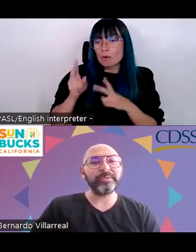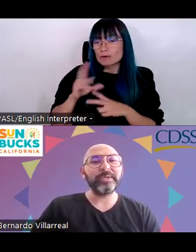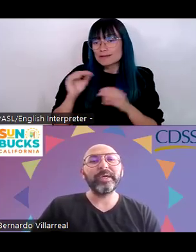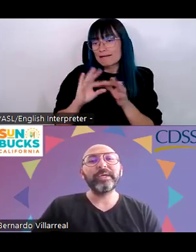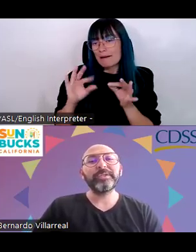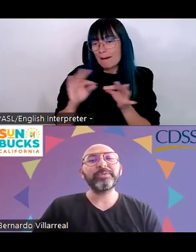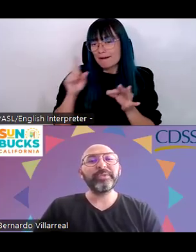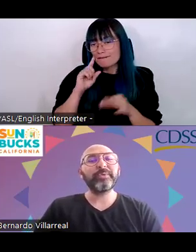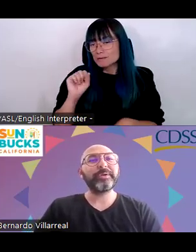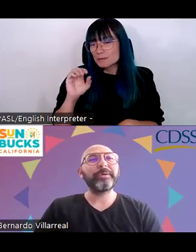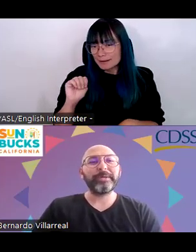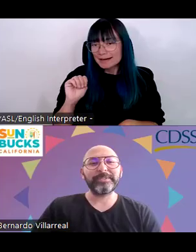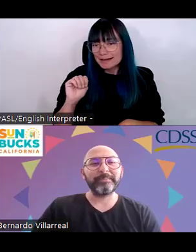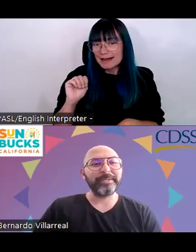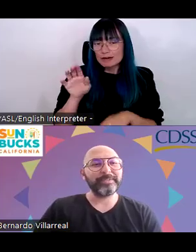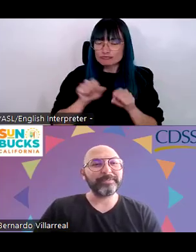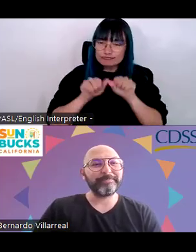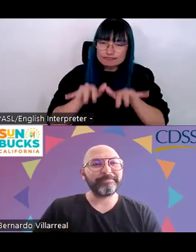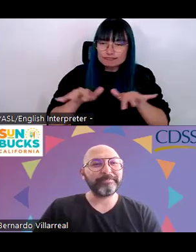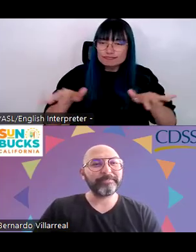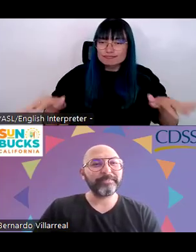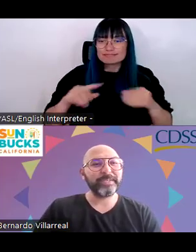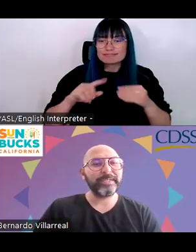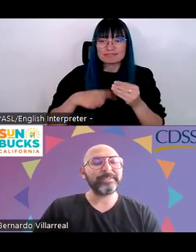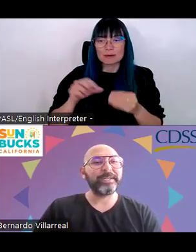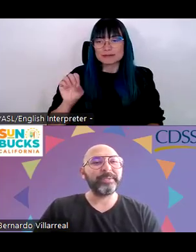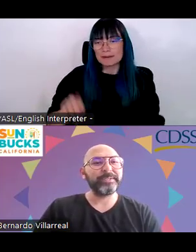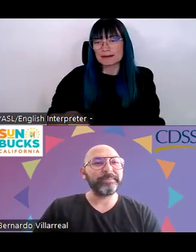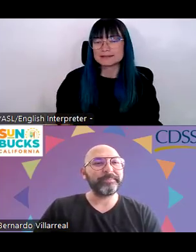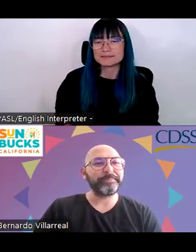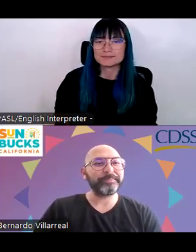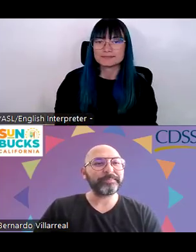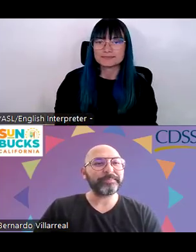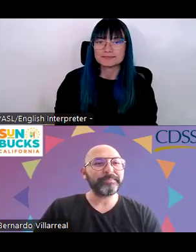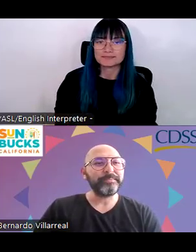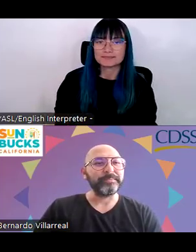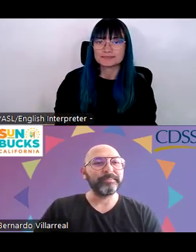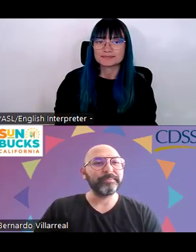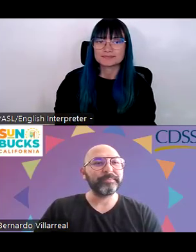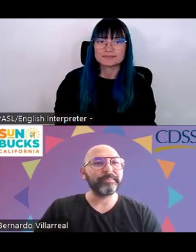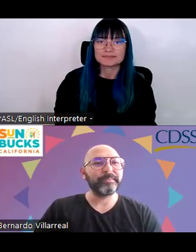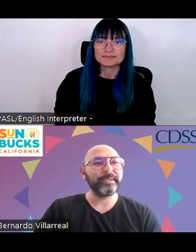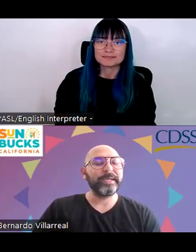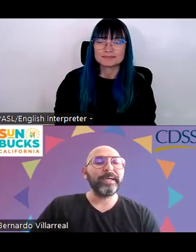media posts to spread the word about Sunbucks. Next slide, please.